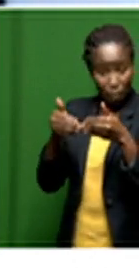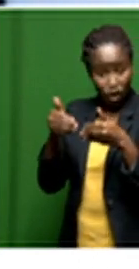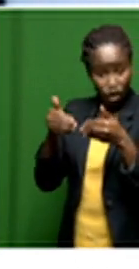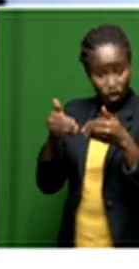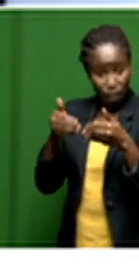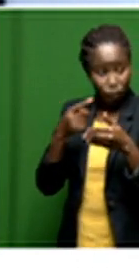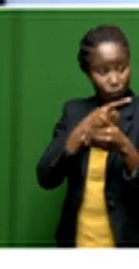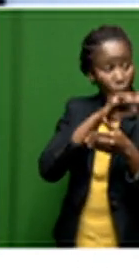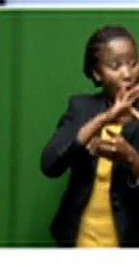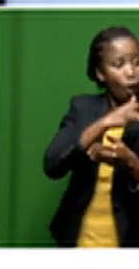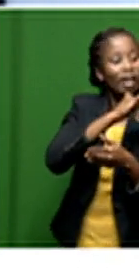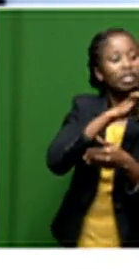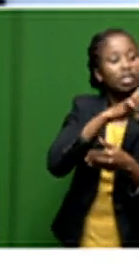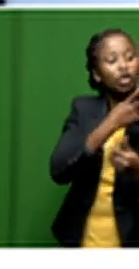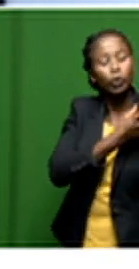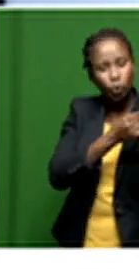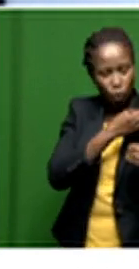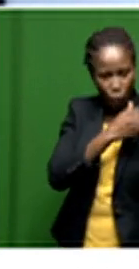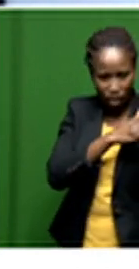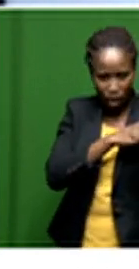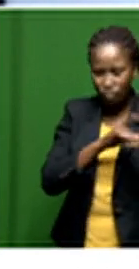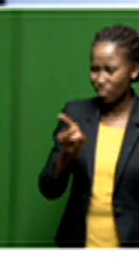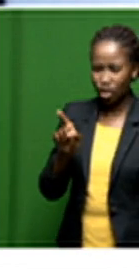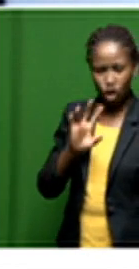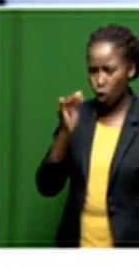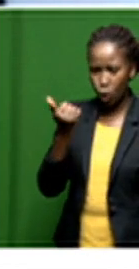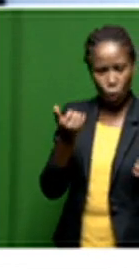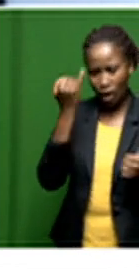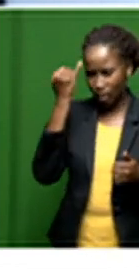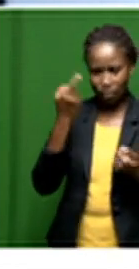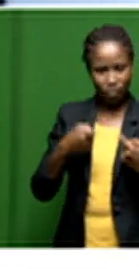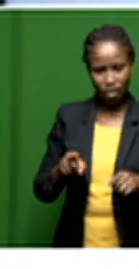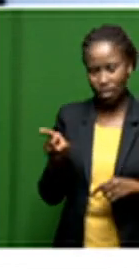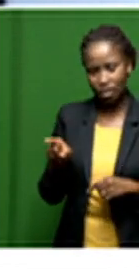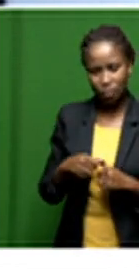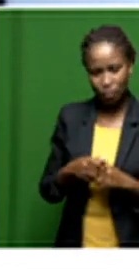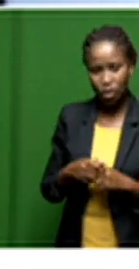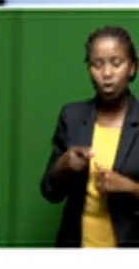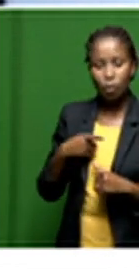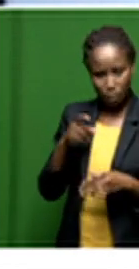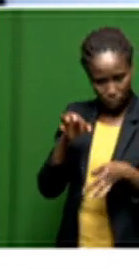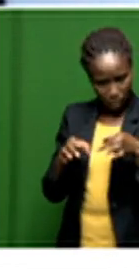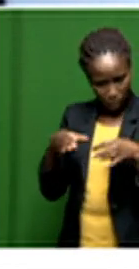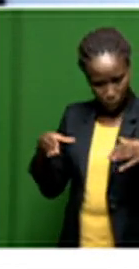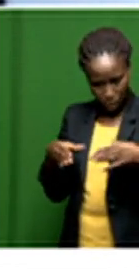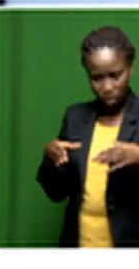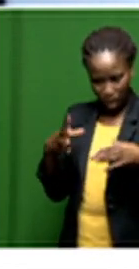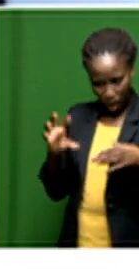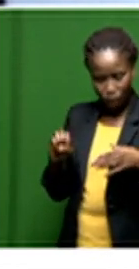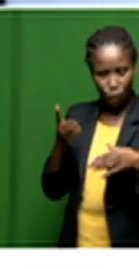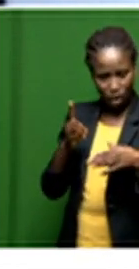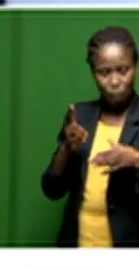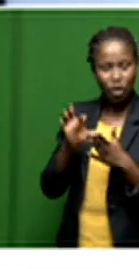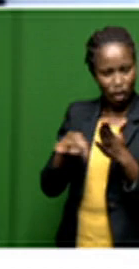conducts elections, can't be a good idea. Political parties have a vested interest in electoral processes and